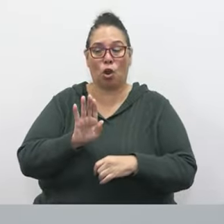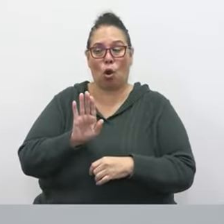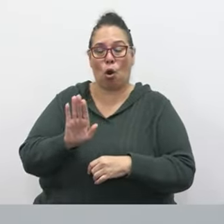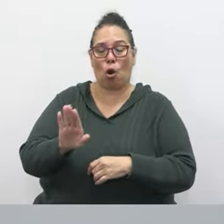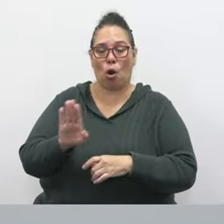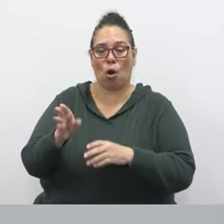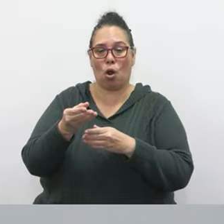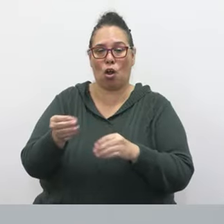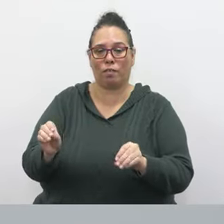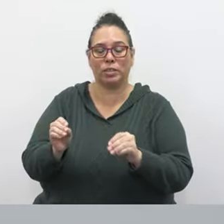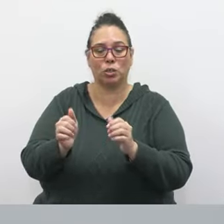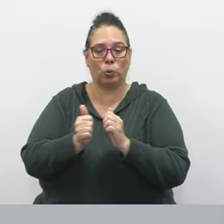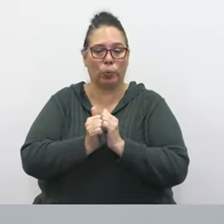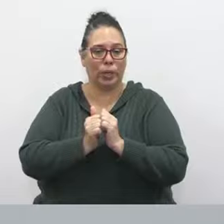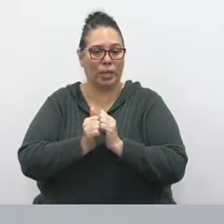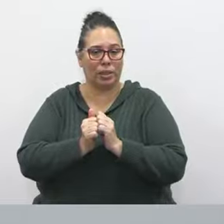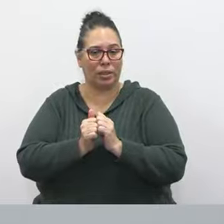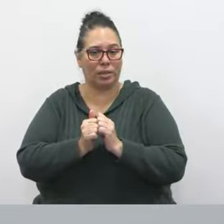along with our